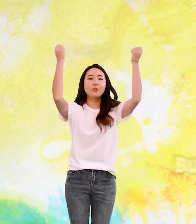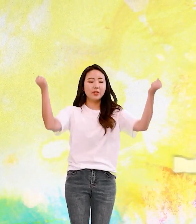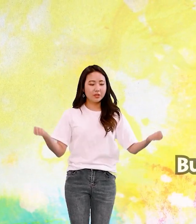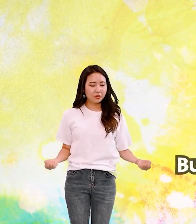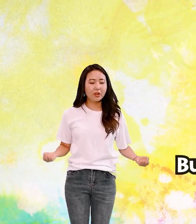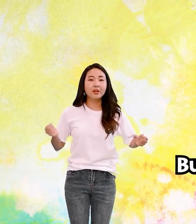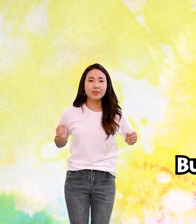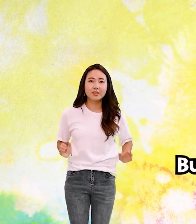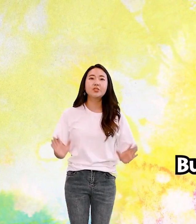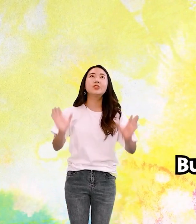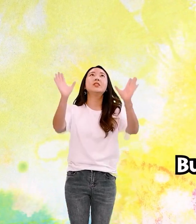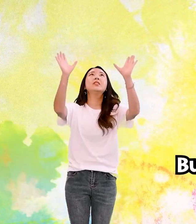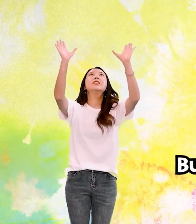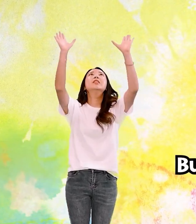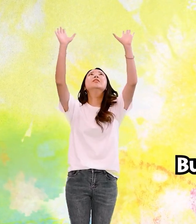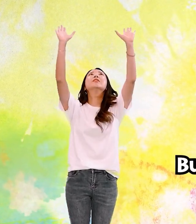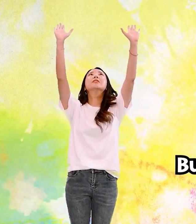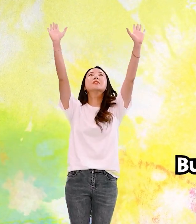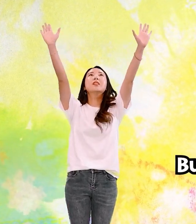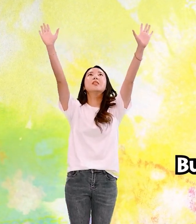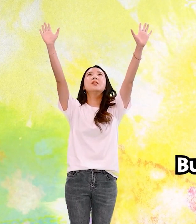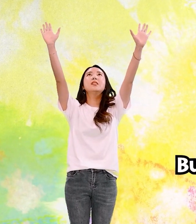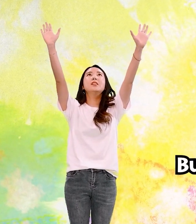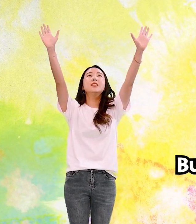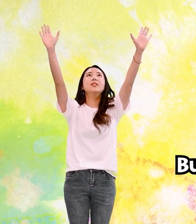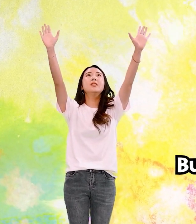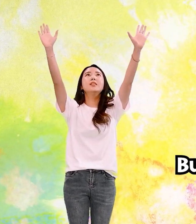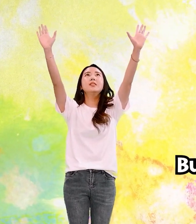but wholly trust in Jesus'